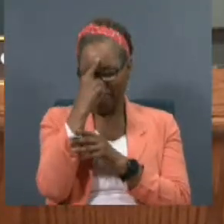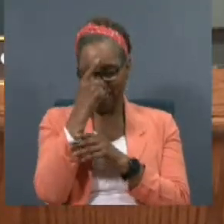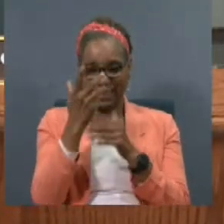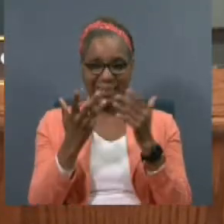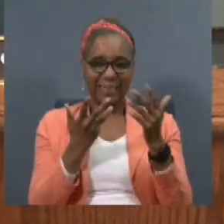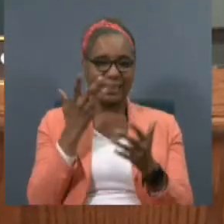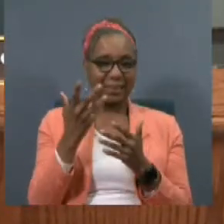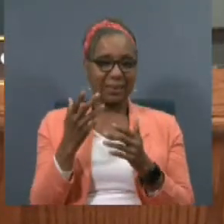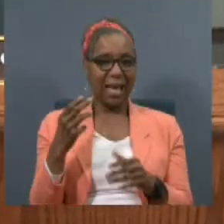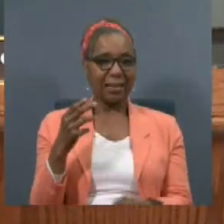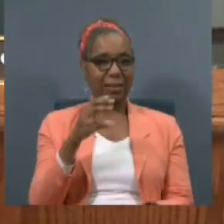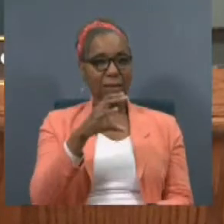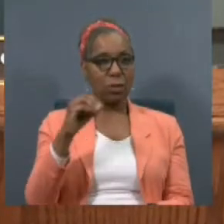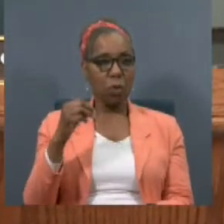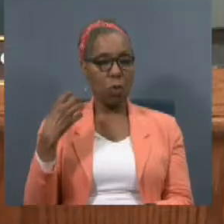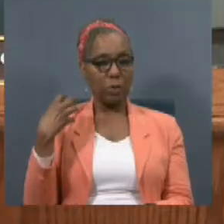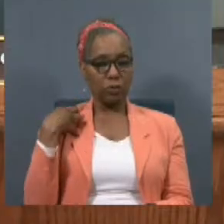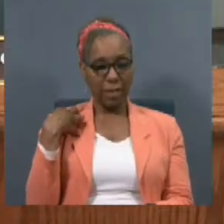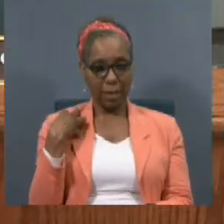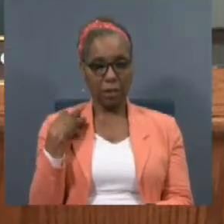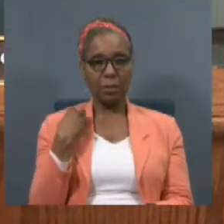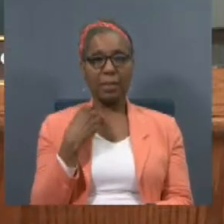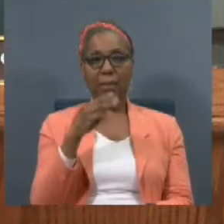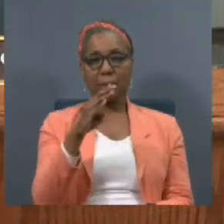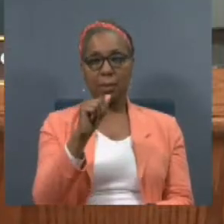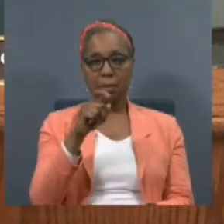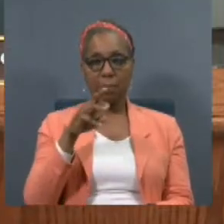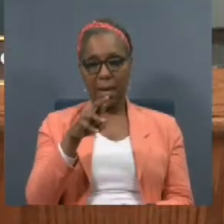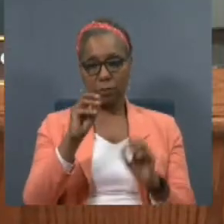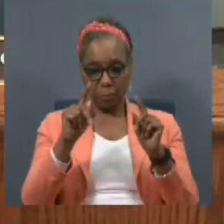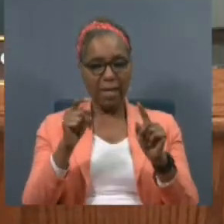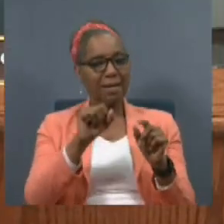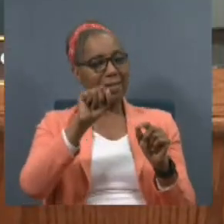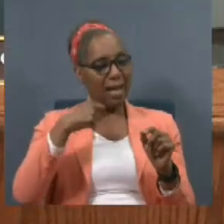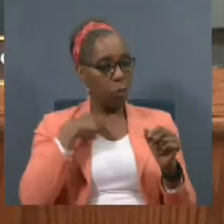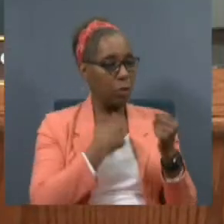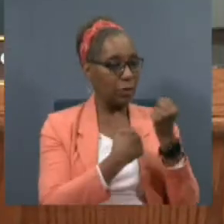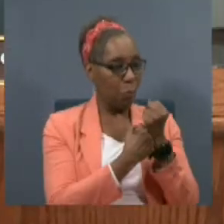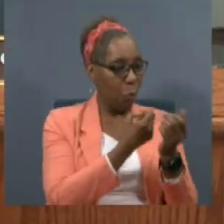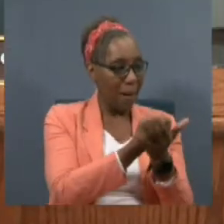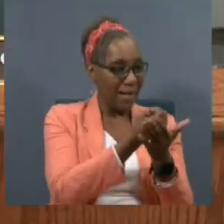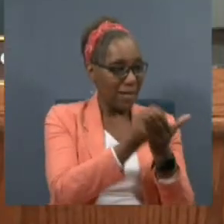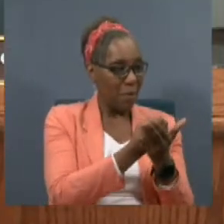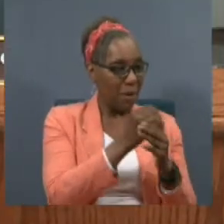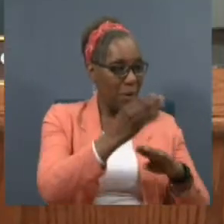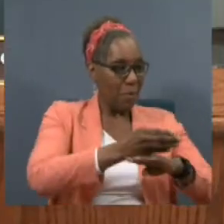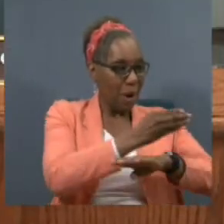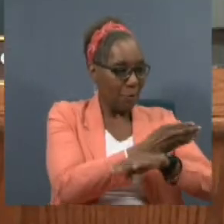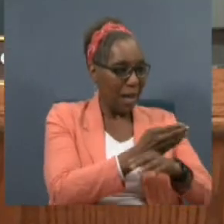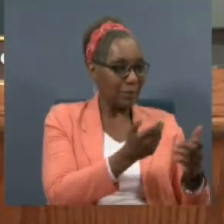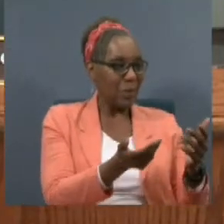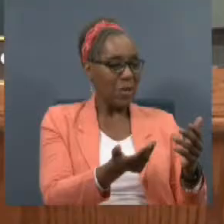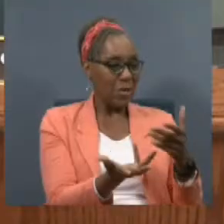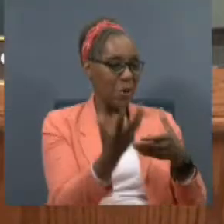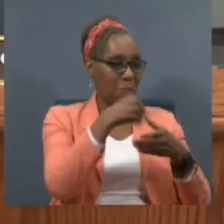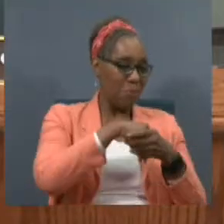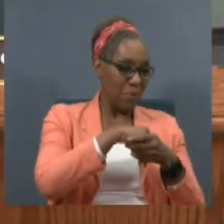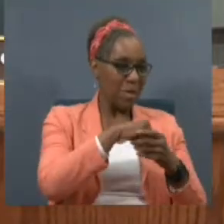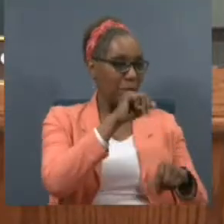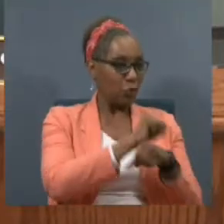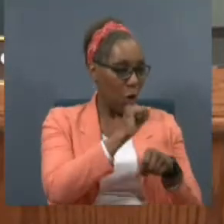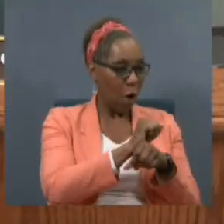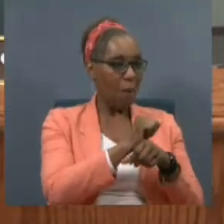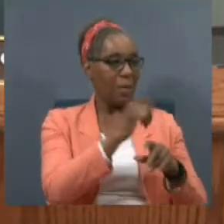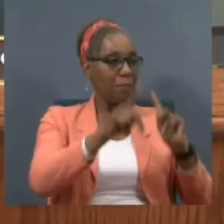think Co-Chair Baxter said it, everybody's about for economic progress, bringing more jobs, right? People making our